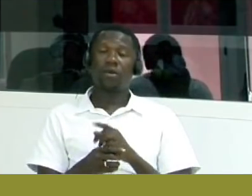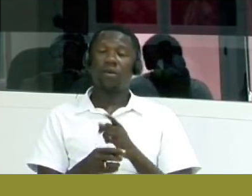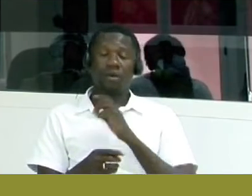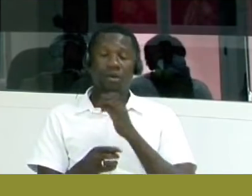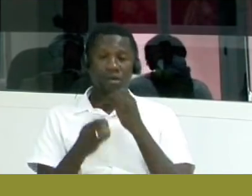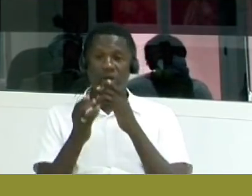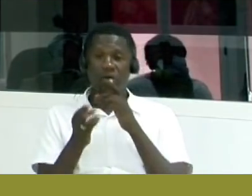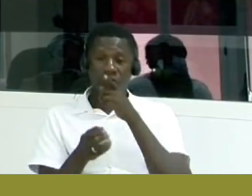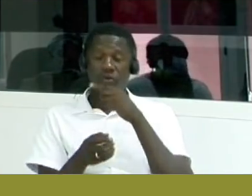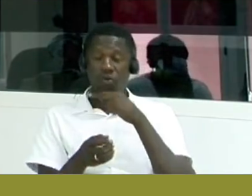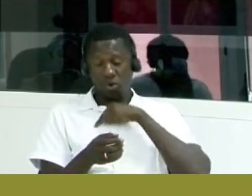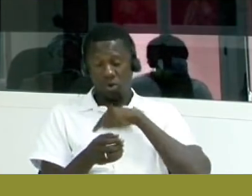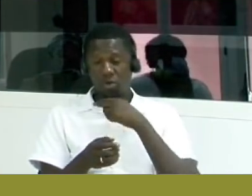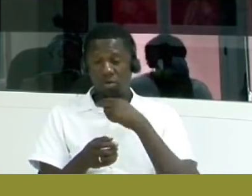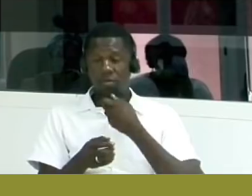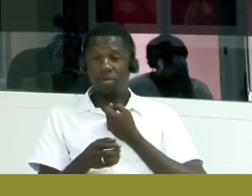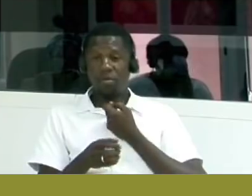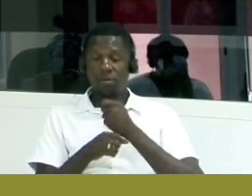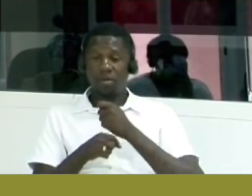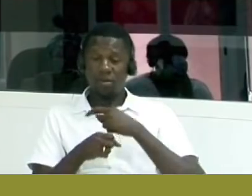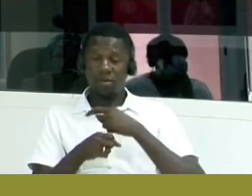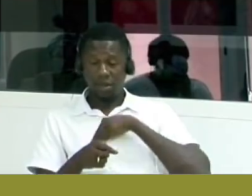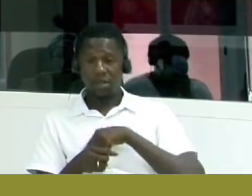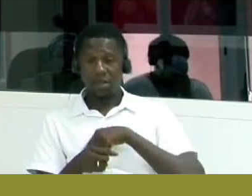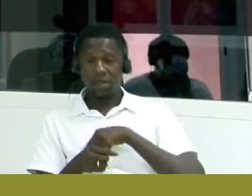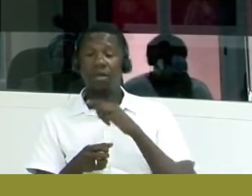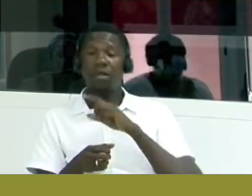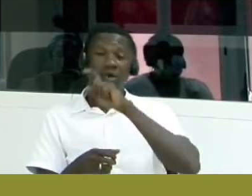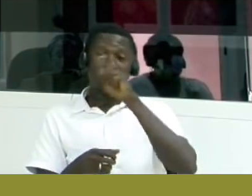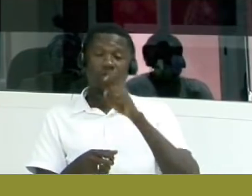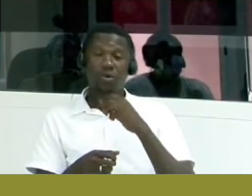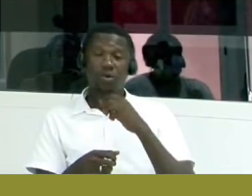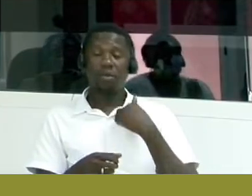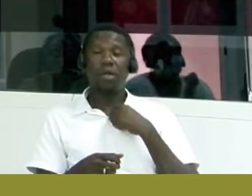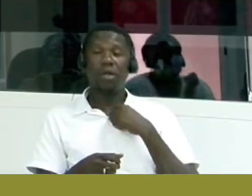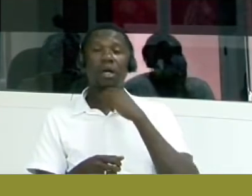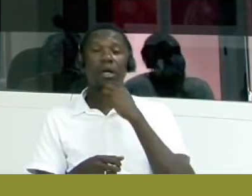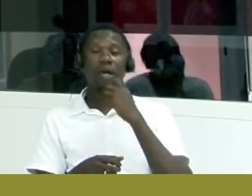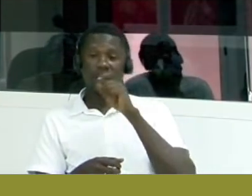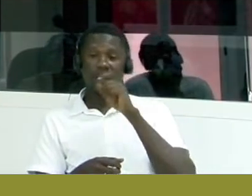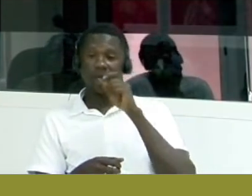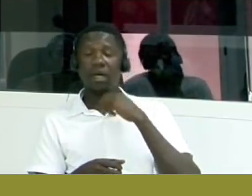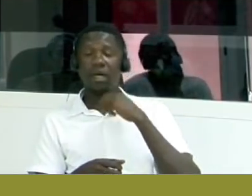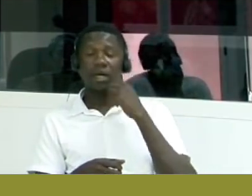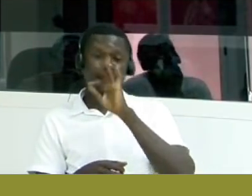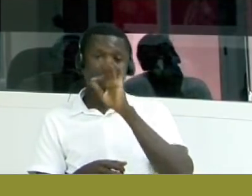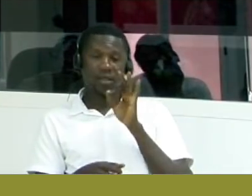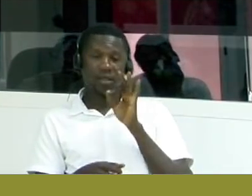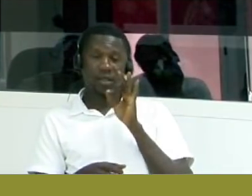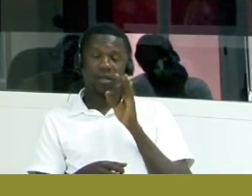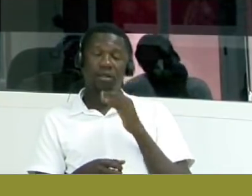I'm not saying you hurt me. I say the questions that I'm answering, they hurt me. Because I know what I went through.